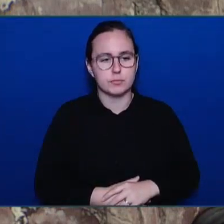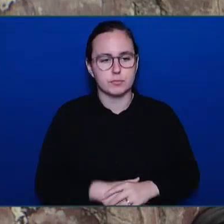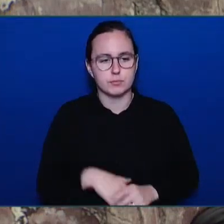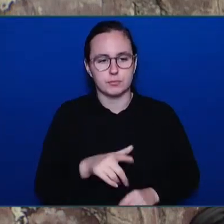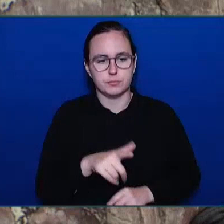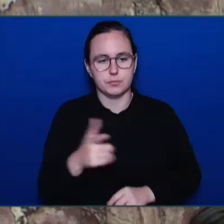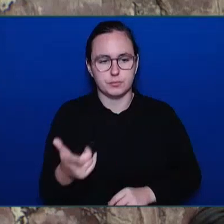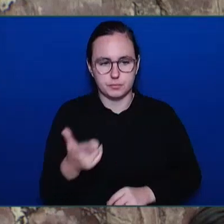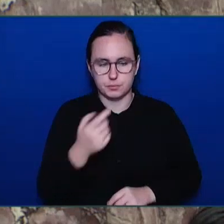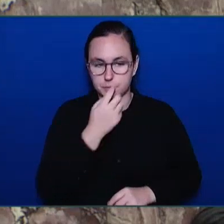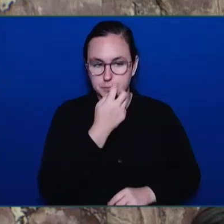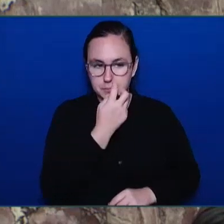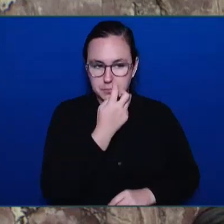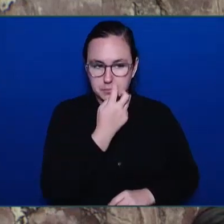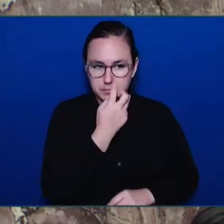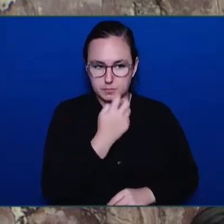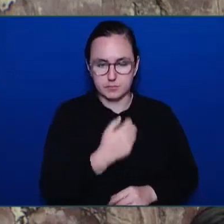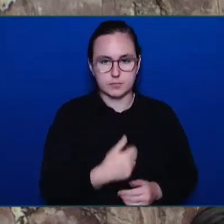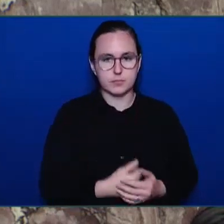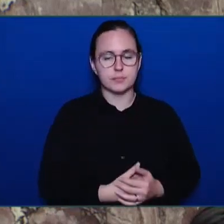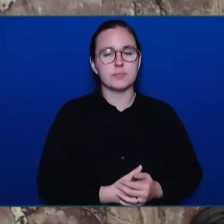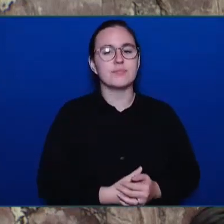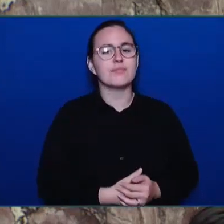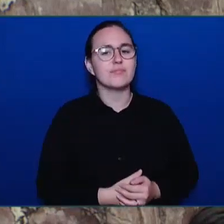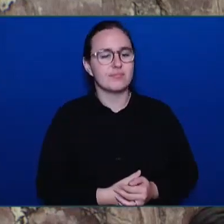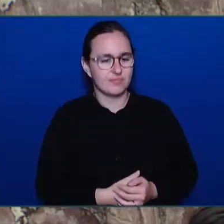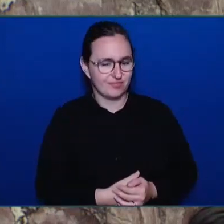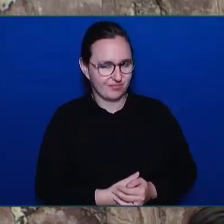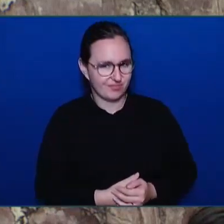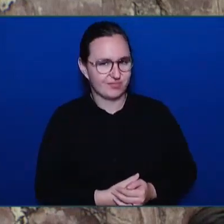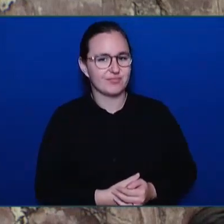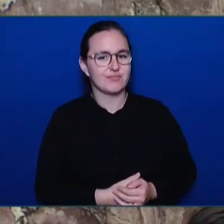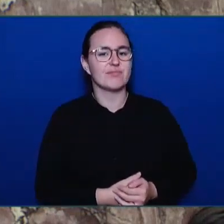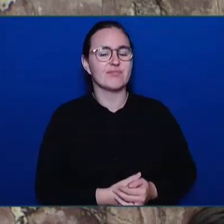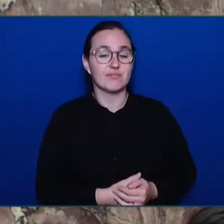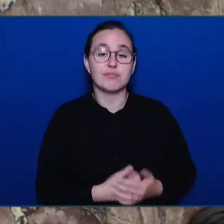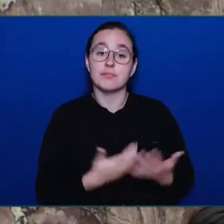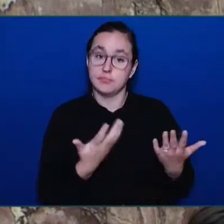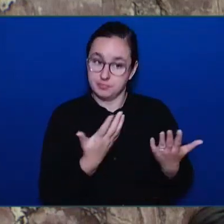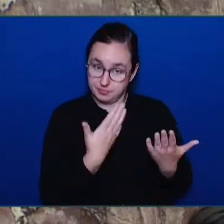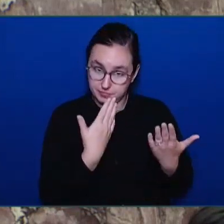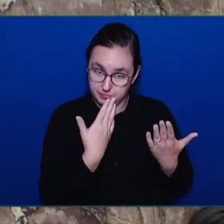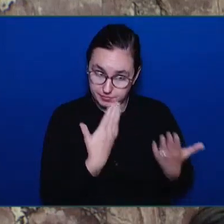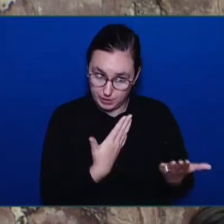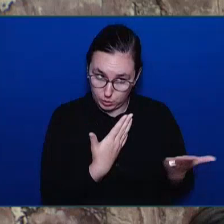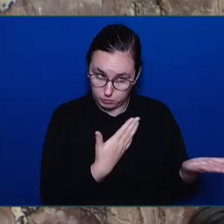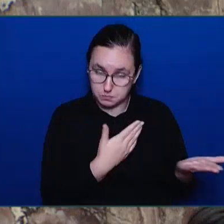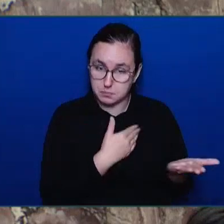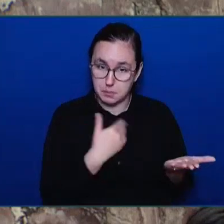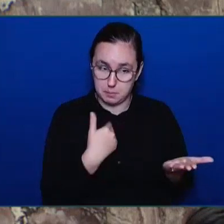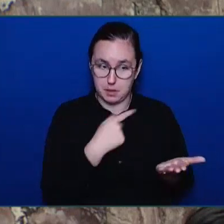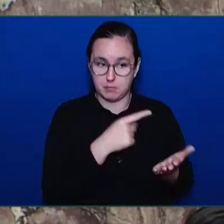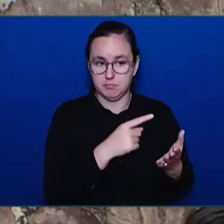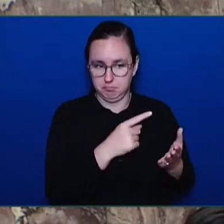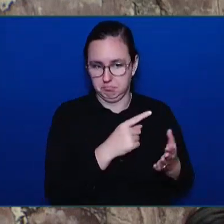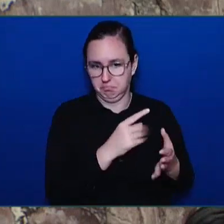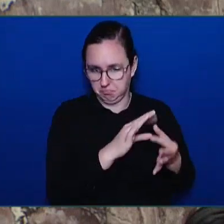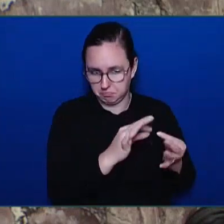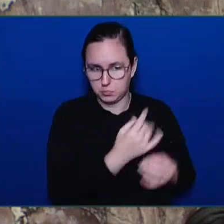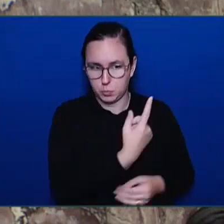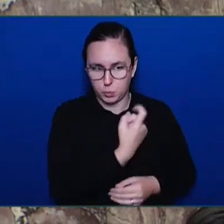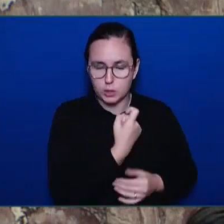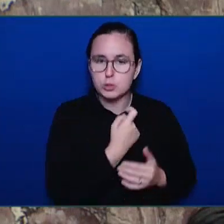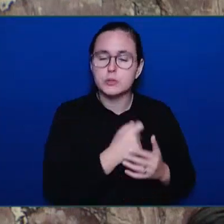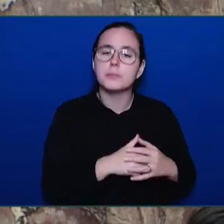Thank you, Honourable Speaker, and I thank the member for his question. And I want to start off by pointing out where he's factually